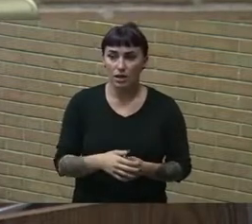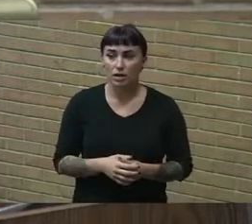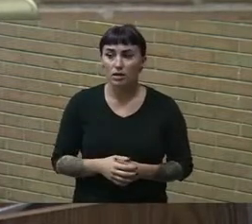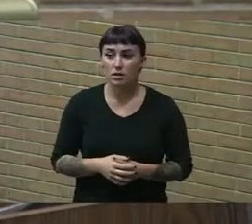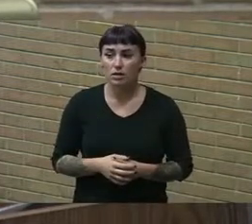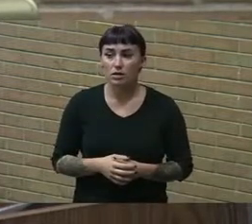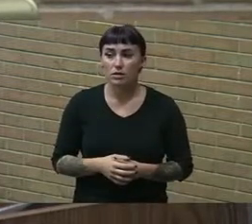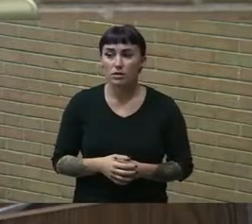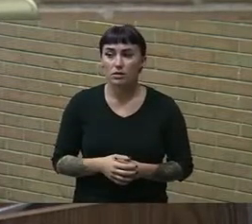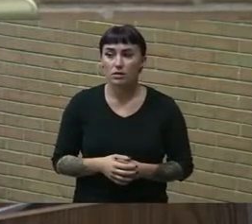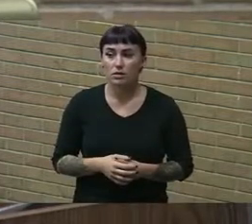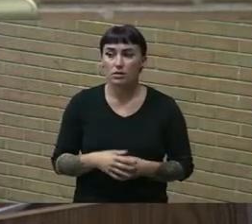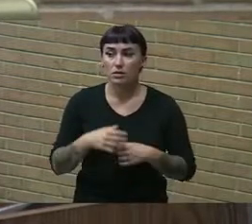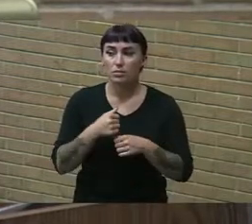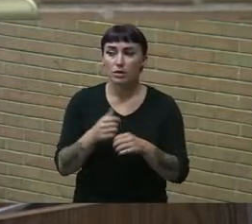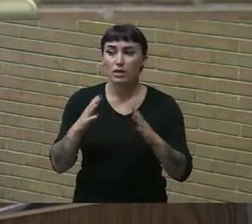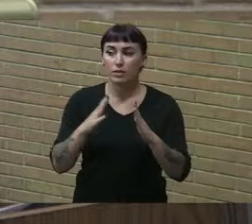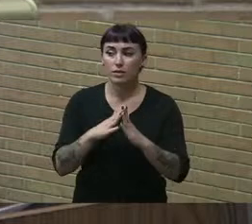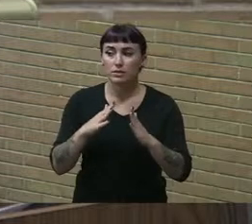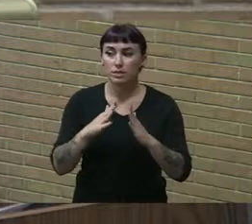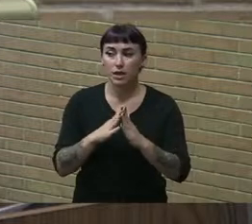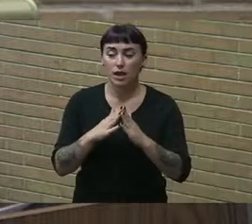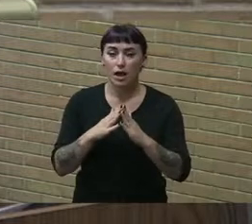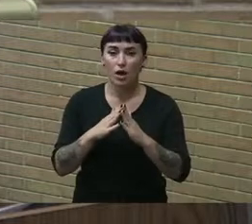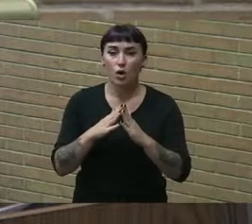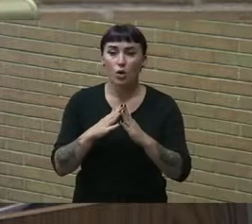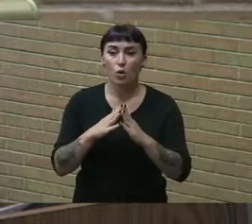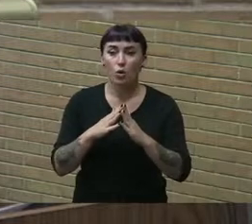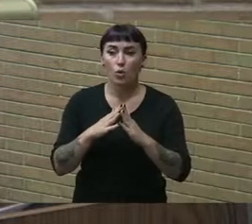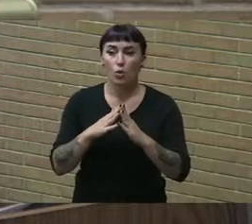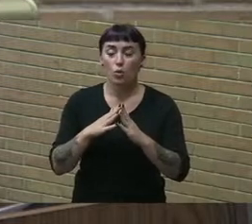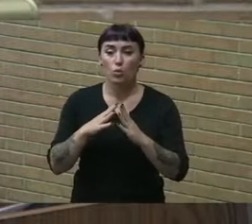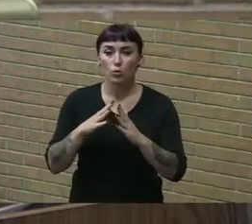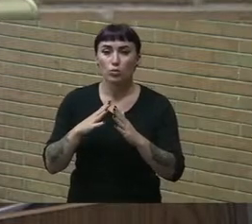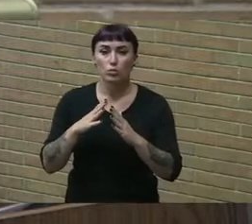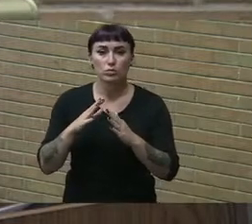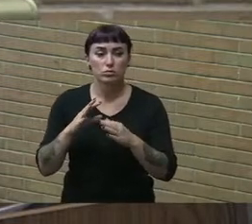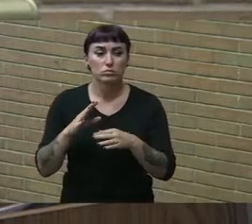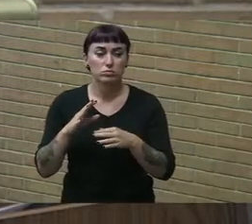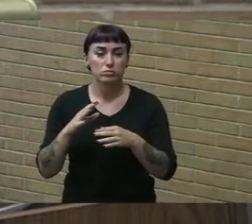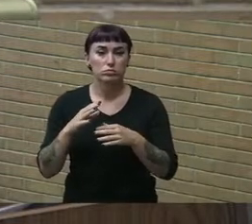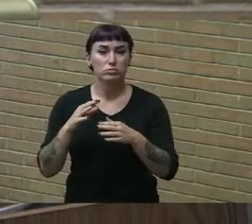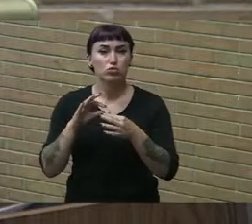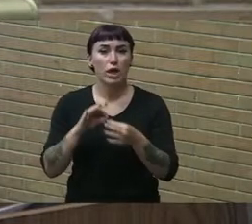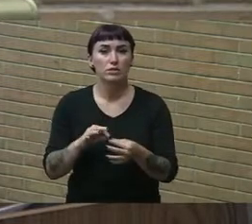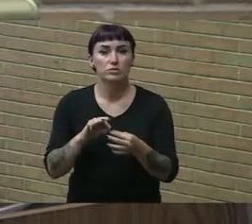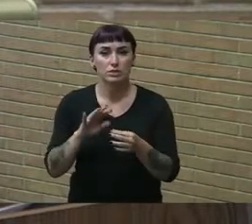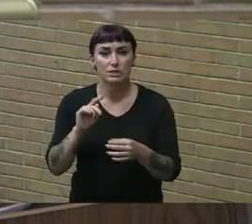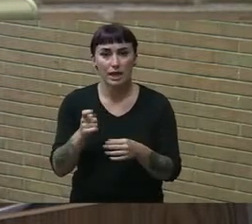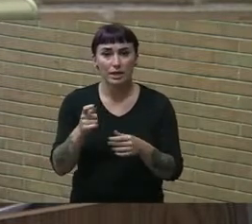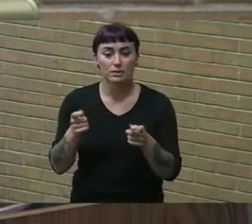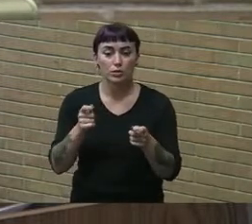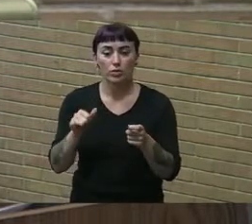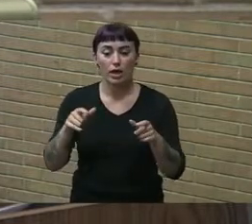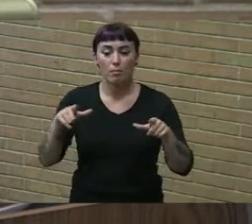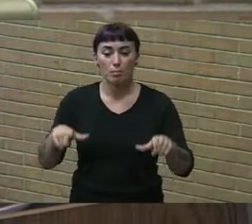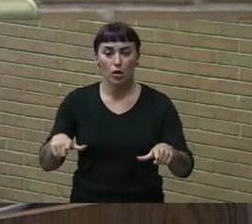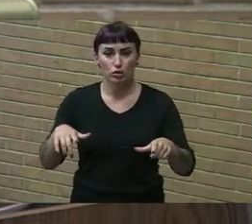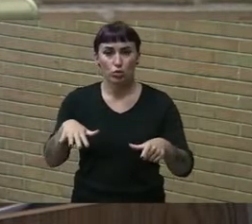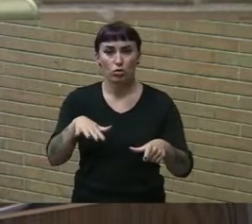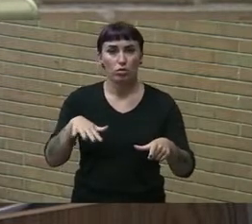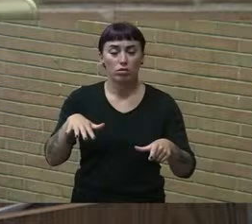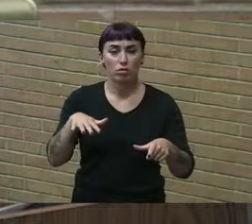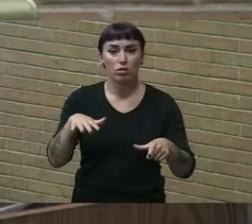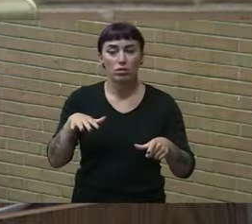was to essentially make the town whole relative to the taxes as it dealt with that parcel as it would have